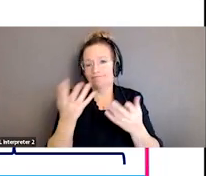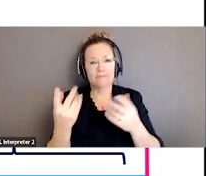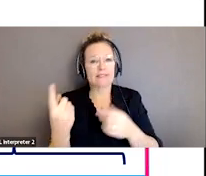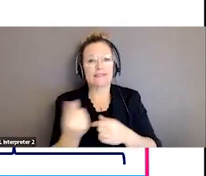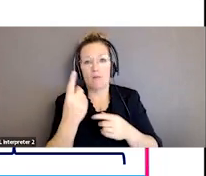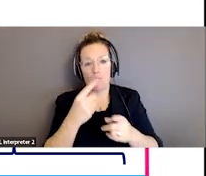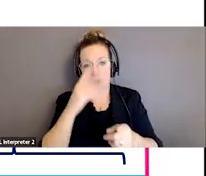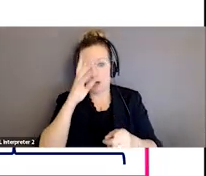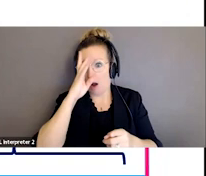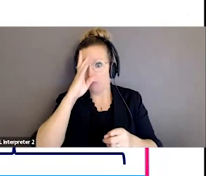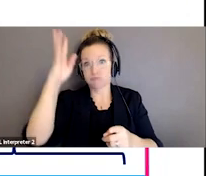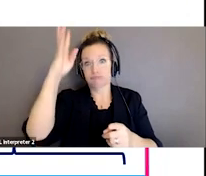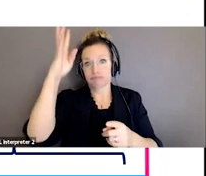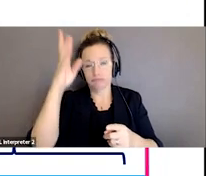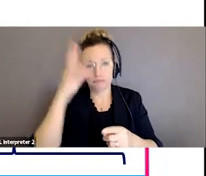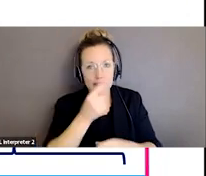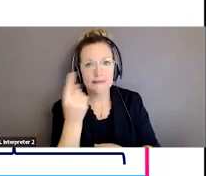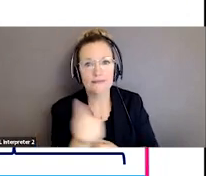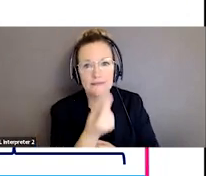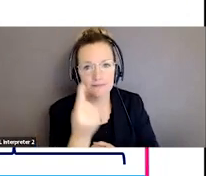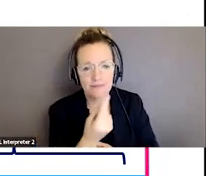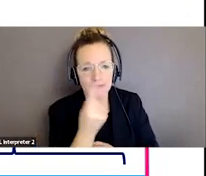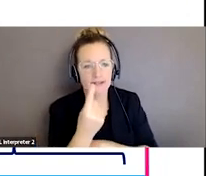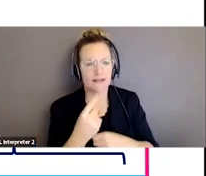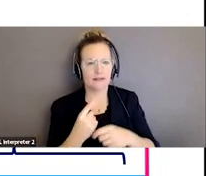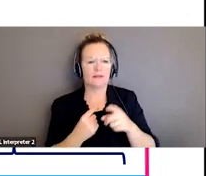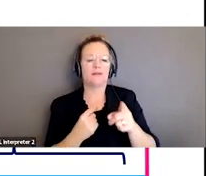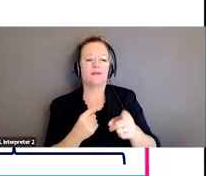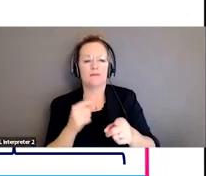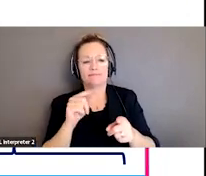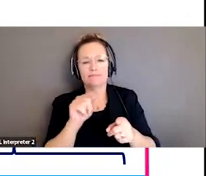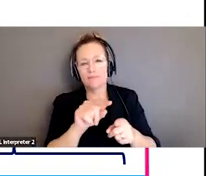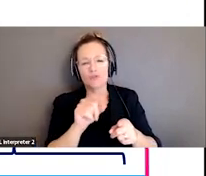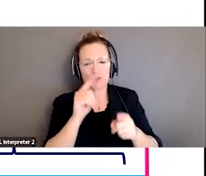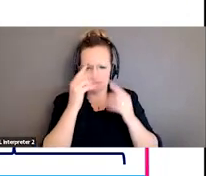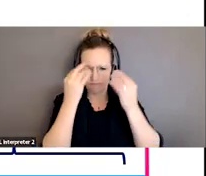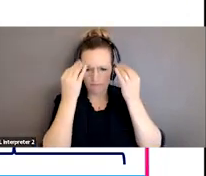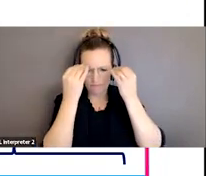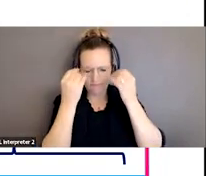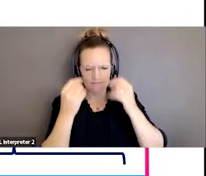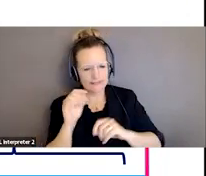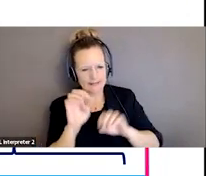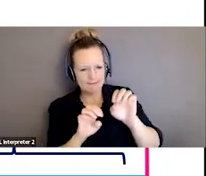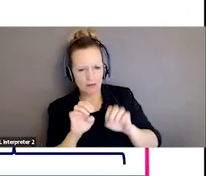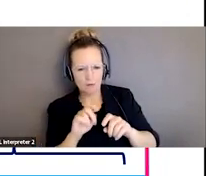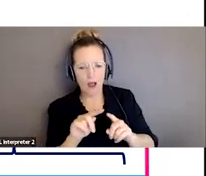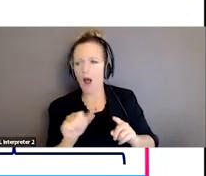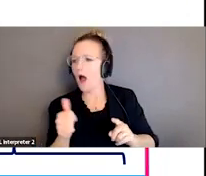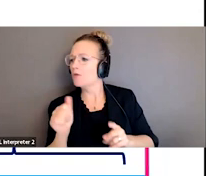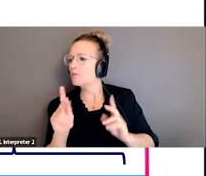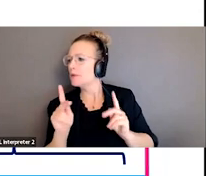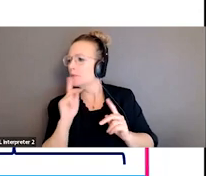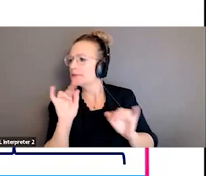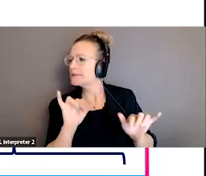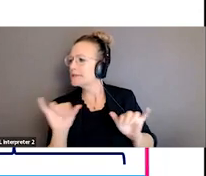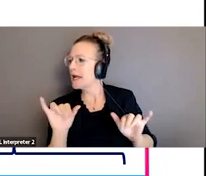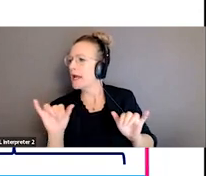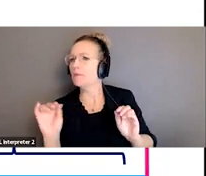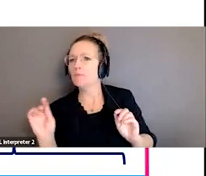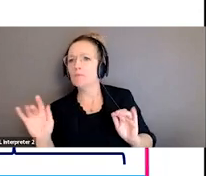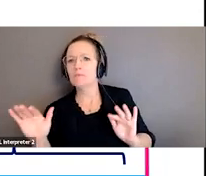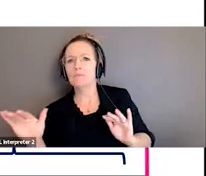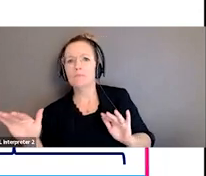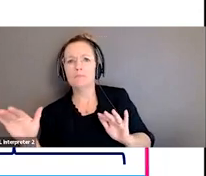little gears. You'll take some time here to evaluate your invention, to see if anybody else has done it, to see what is